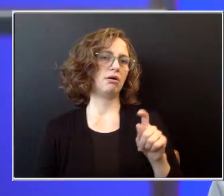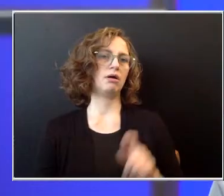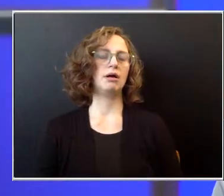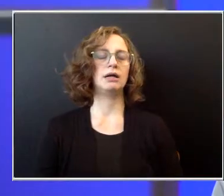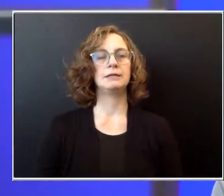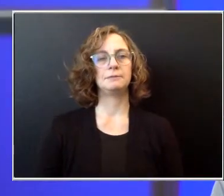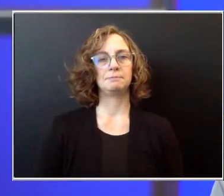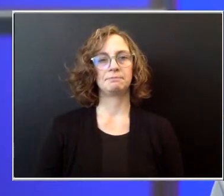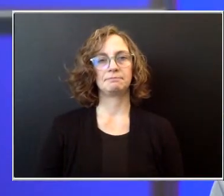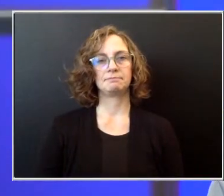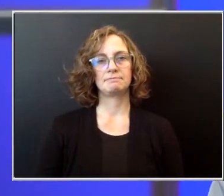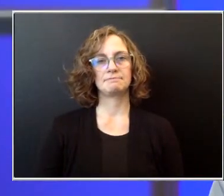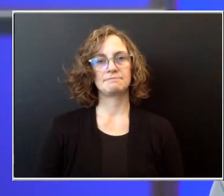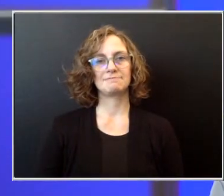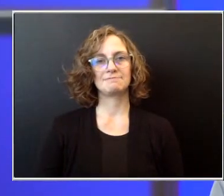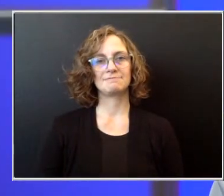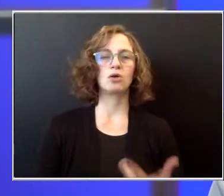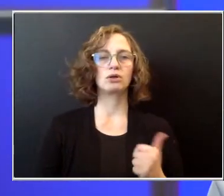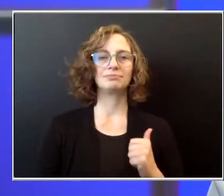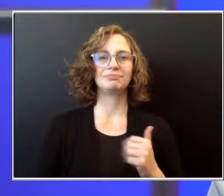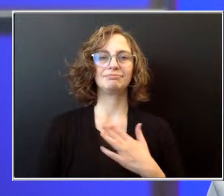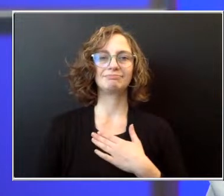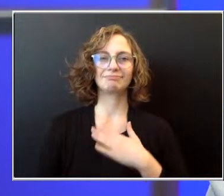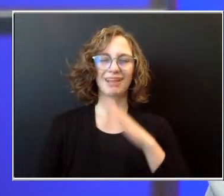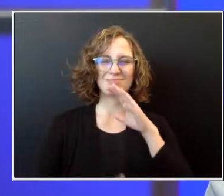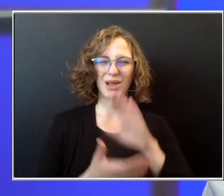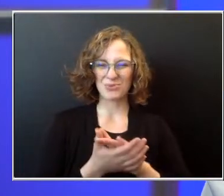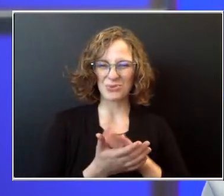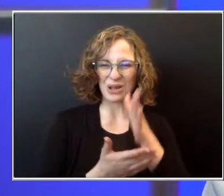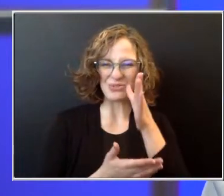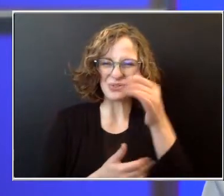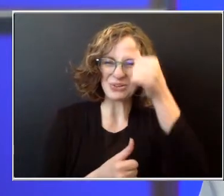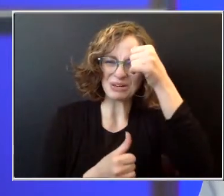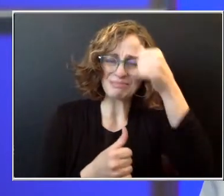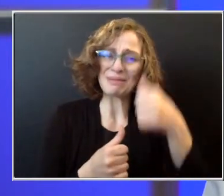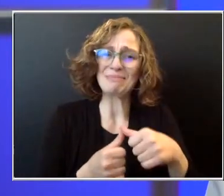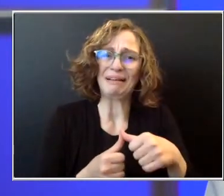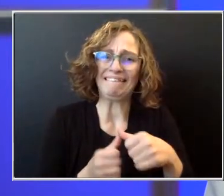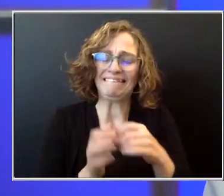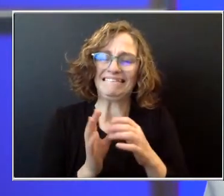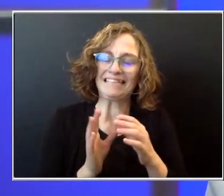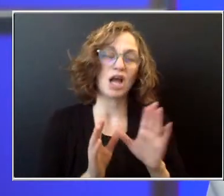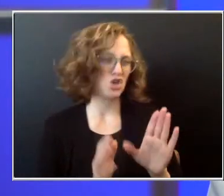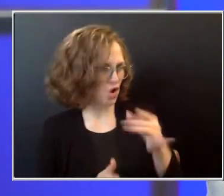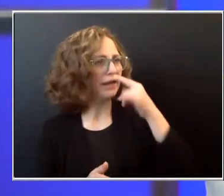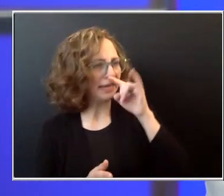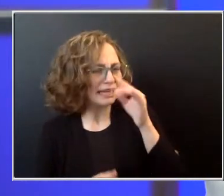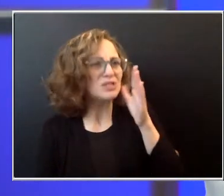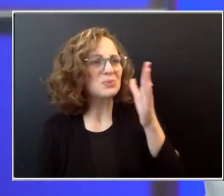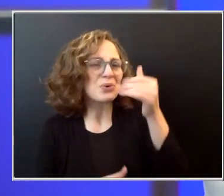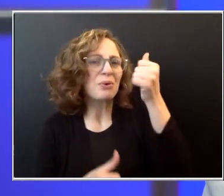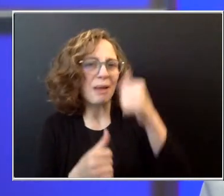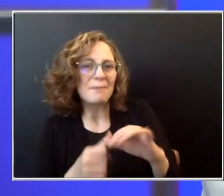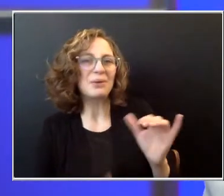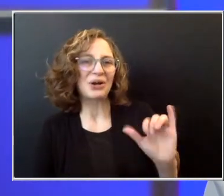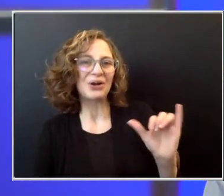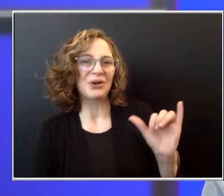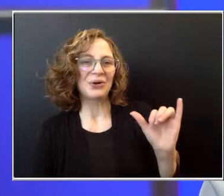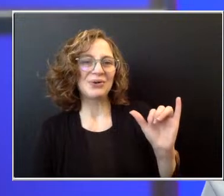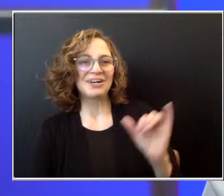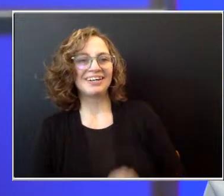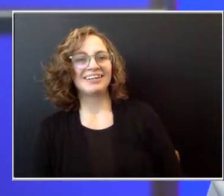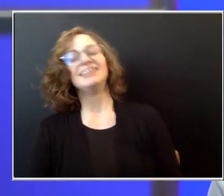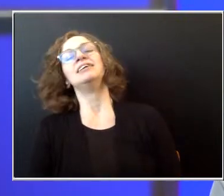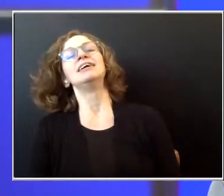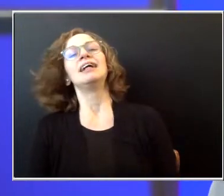yeah. My wife would remember. Sure, she will. Your kids will remember too. You do this so often. I think I